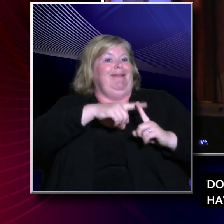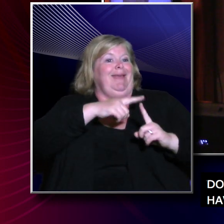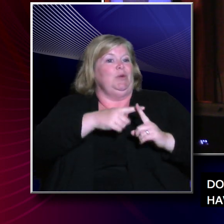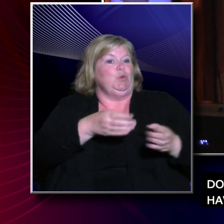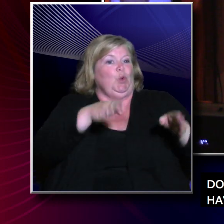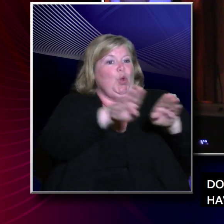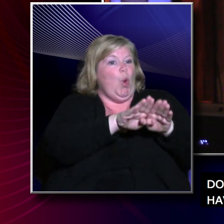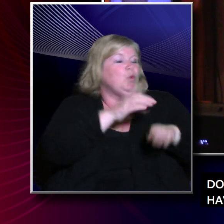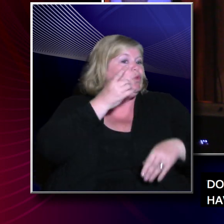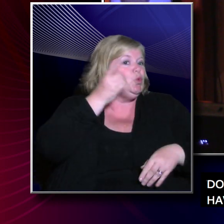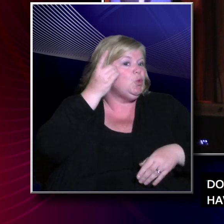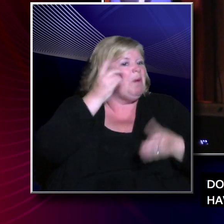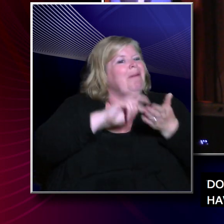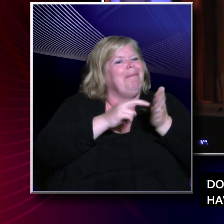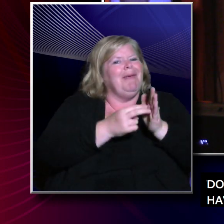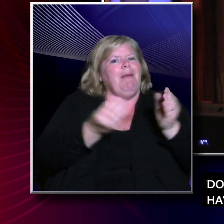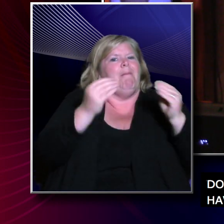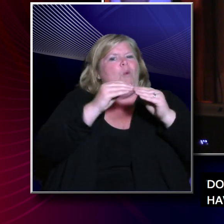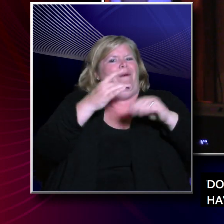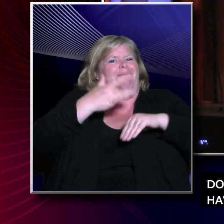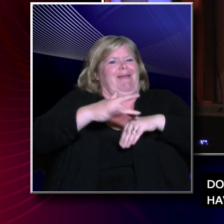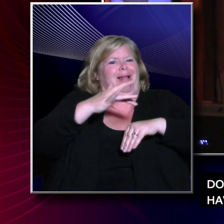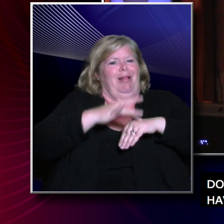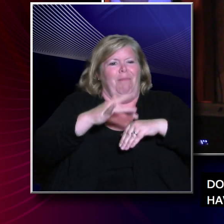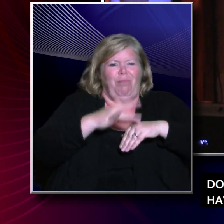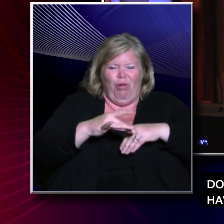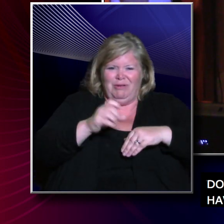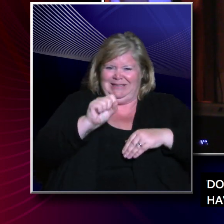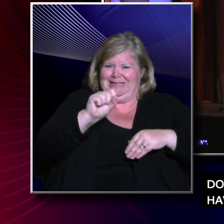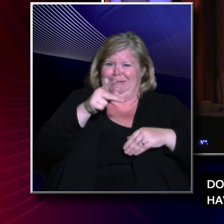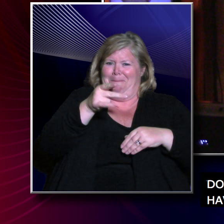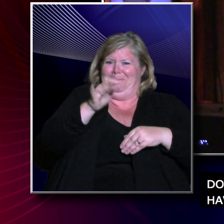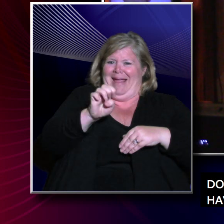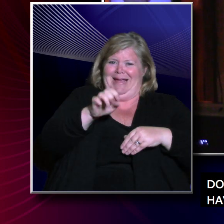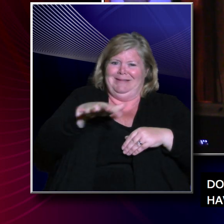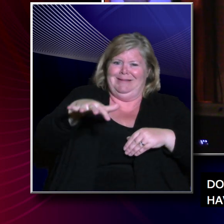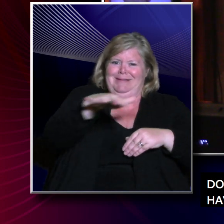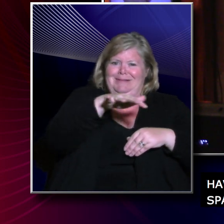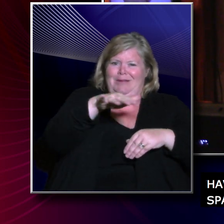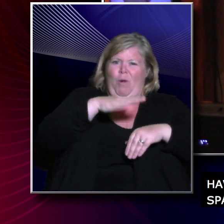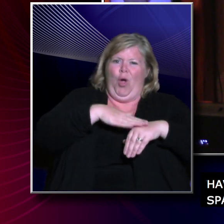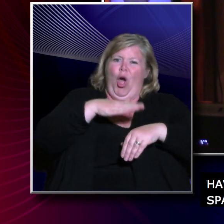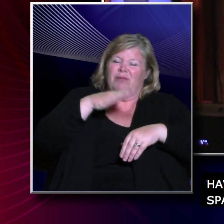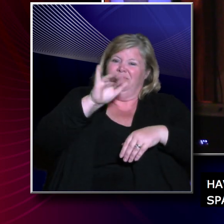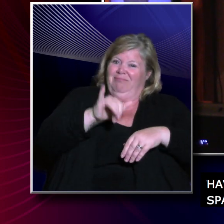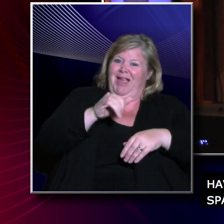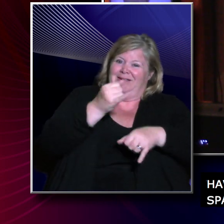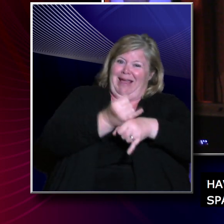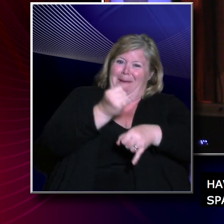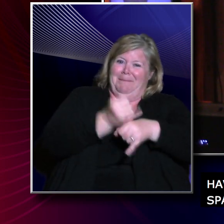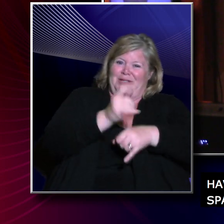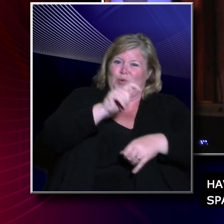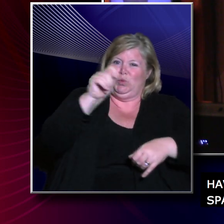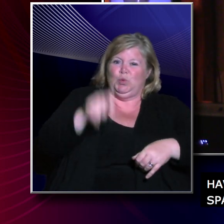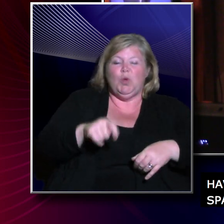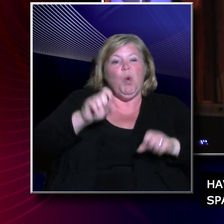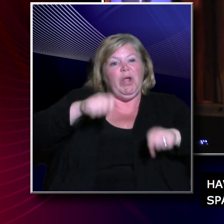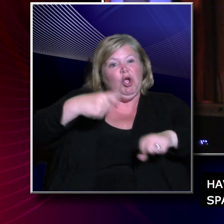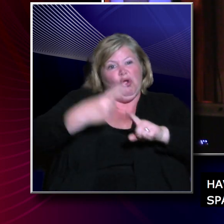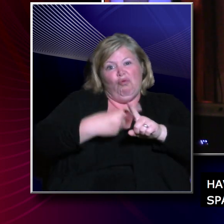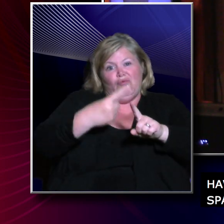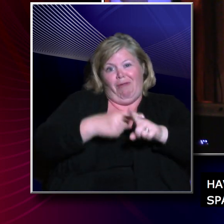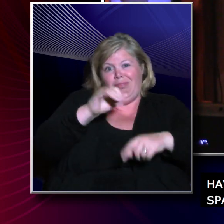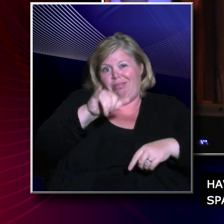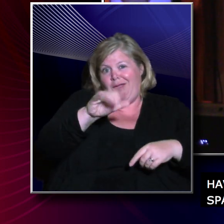available space on the Tucson campus. That space could be leased out. So that might be another